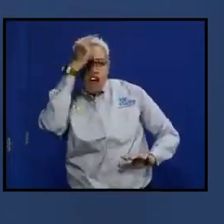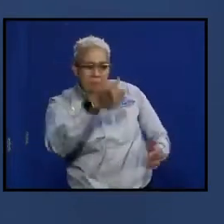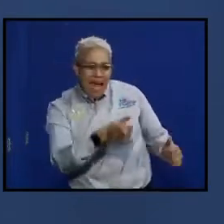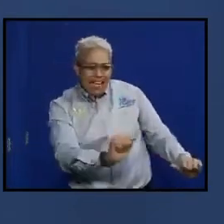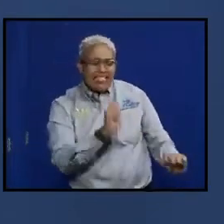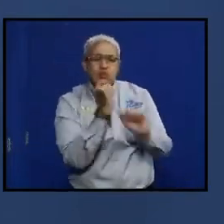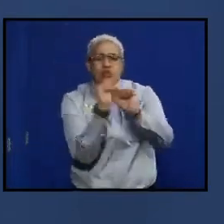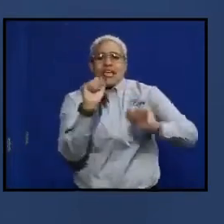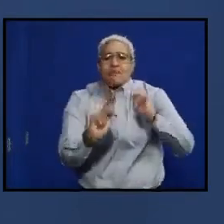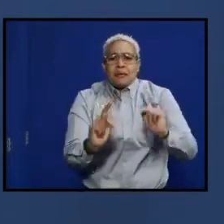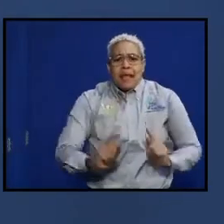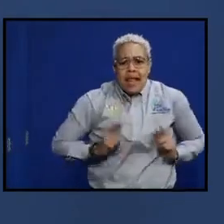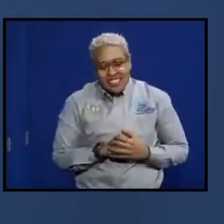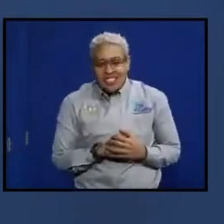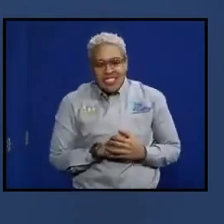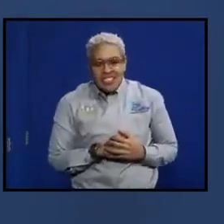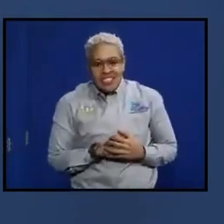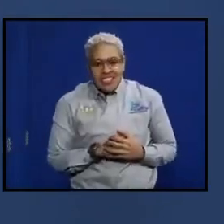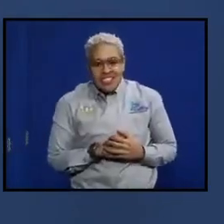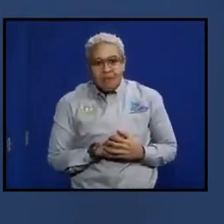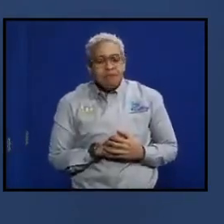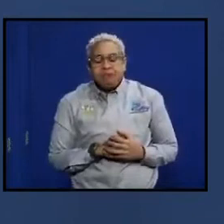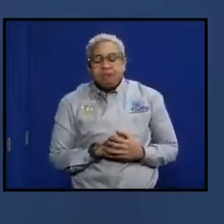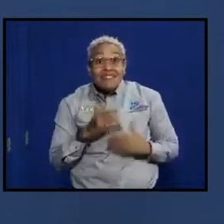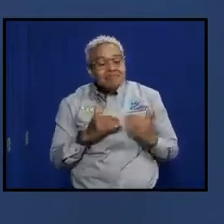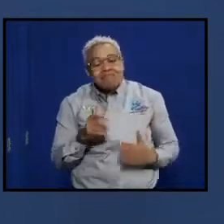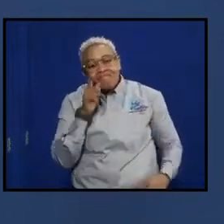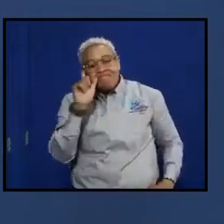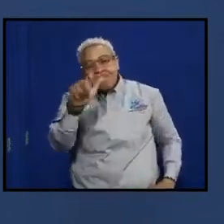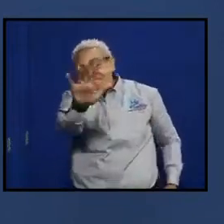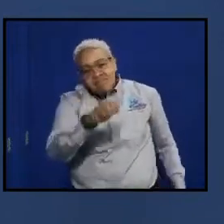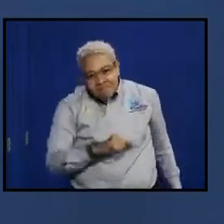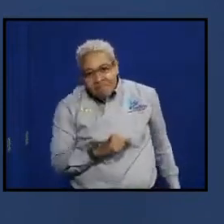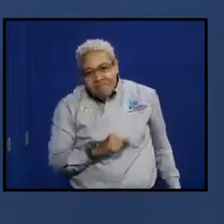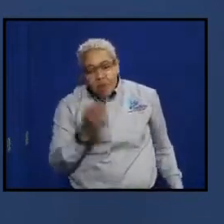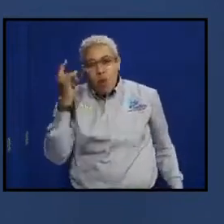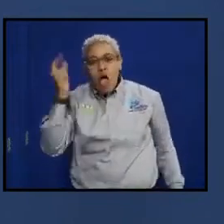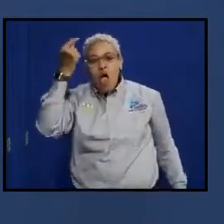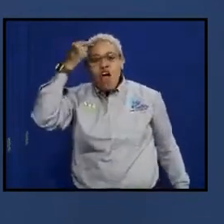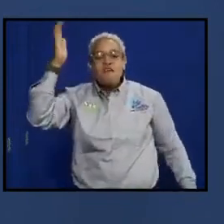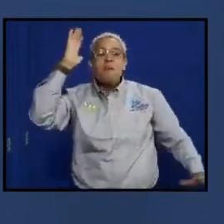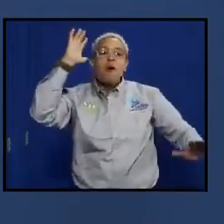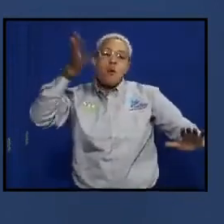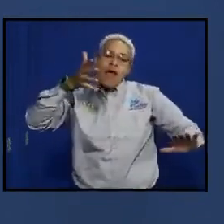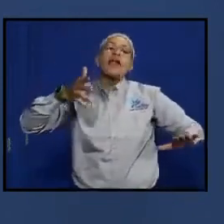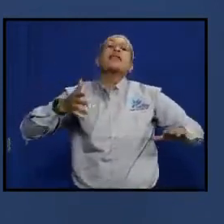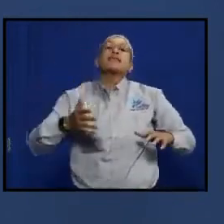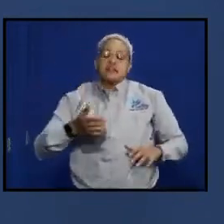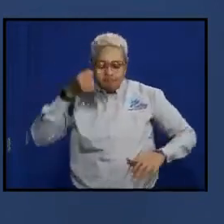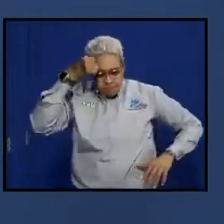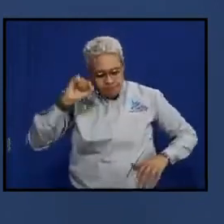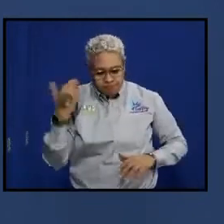deployed in the SOEs will be mindful of commerce, of entertainment and of persons'